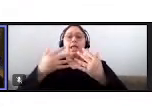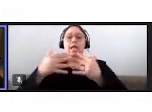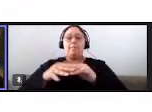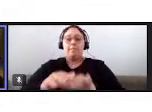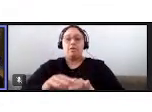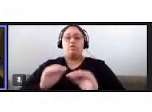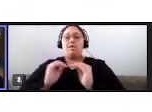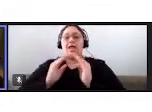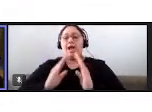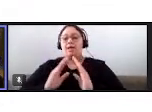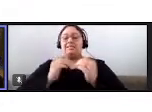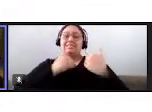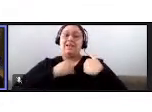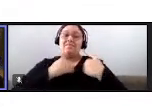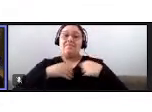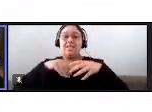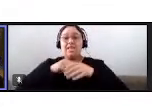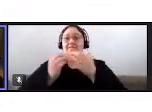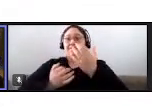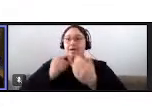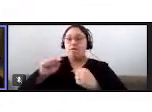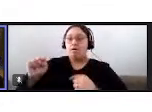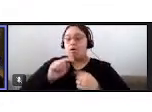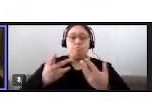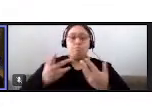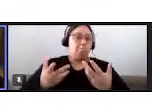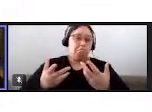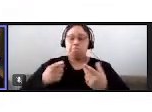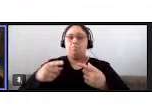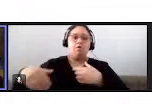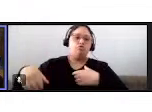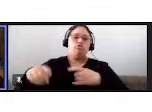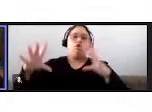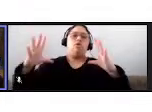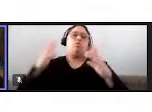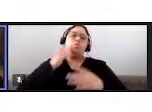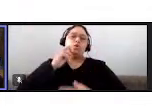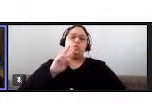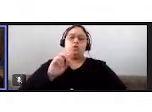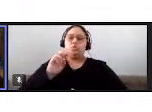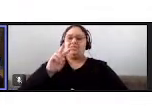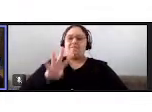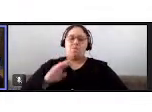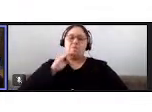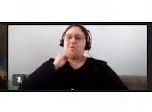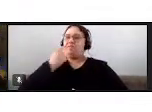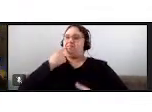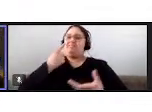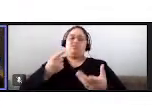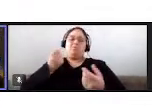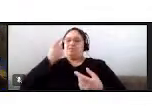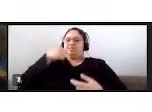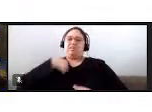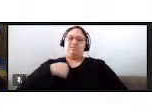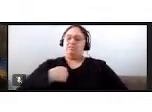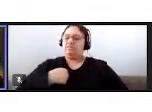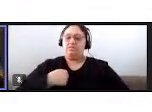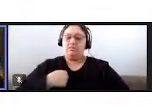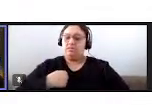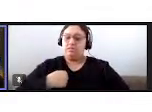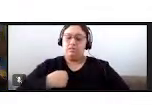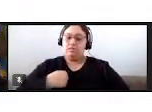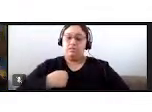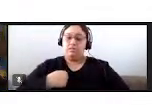of how safe you are against the fire, it will be activated 2024. Doesn't make sense to me.